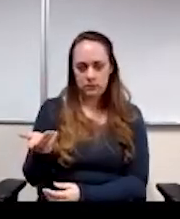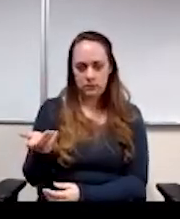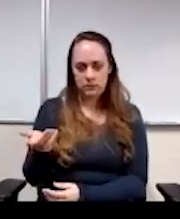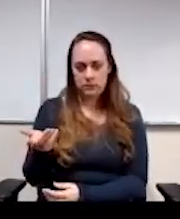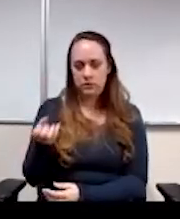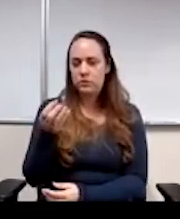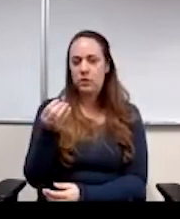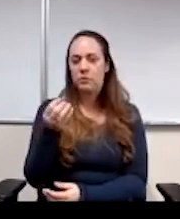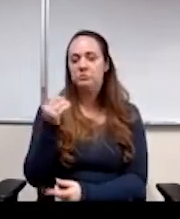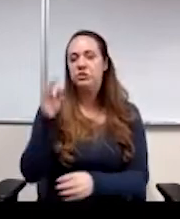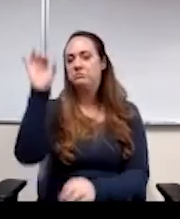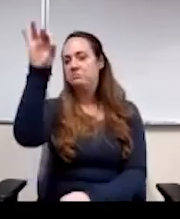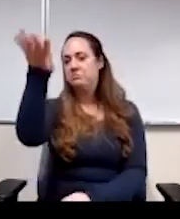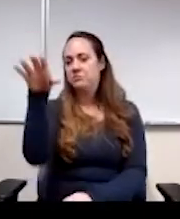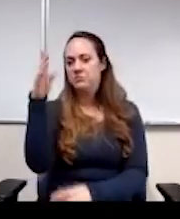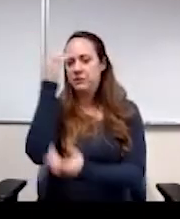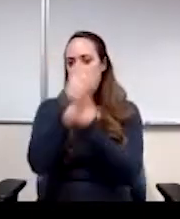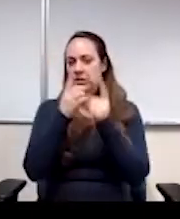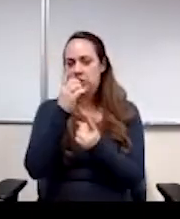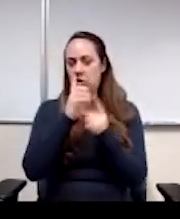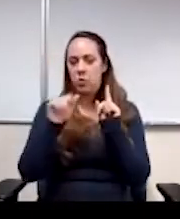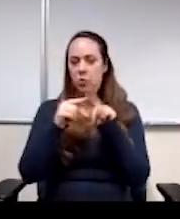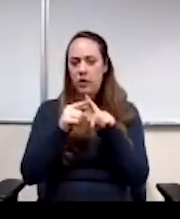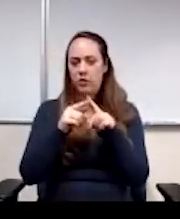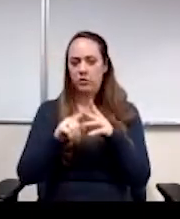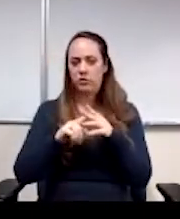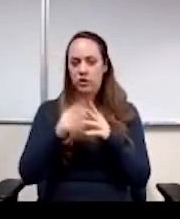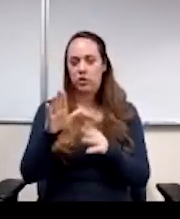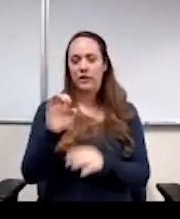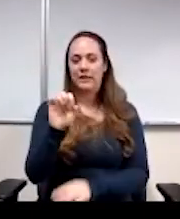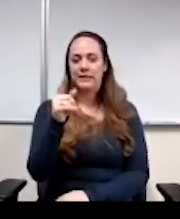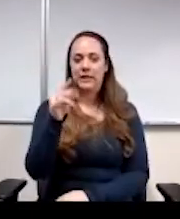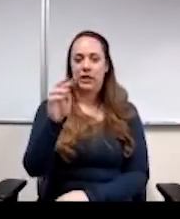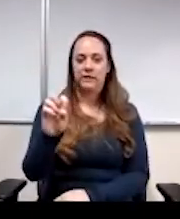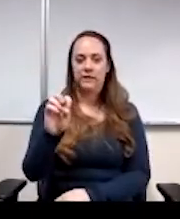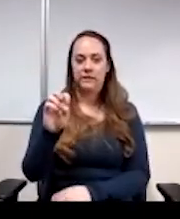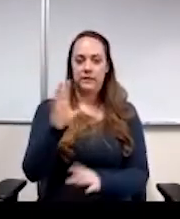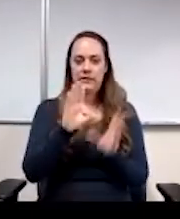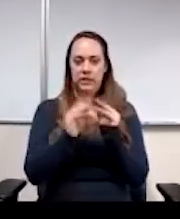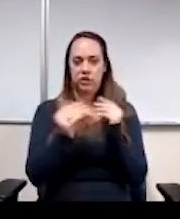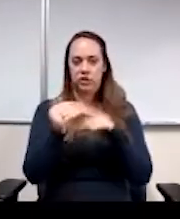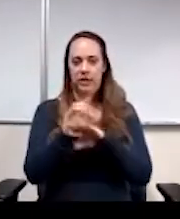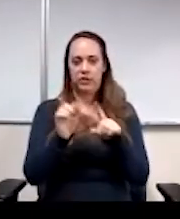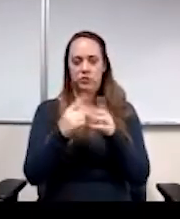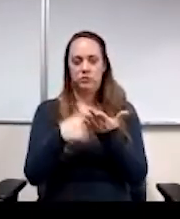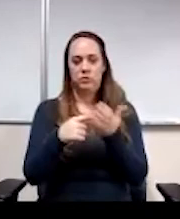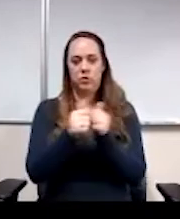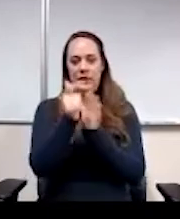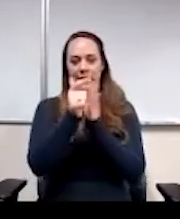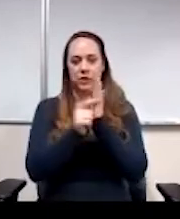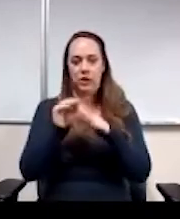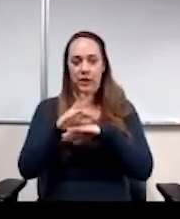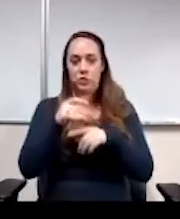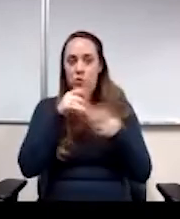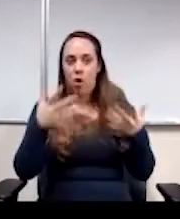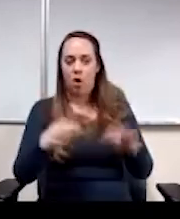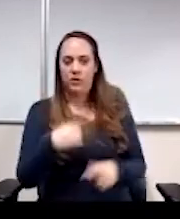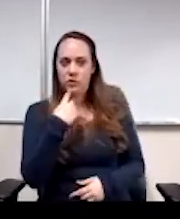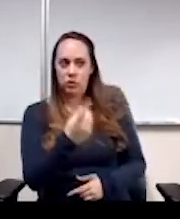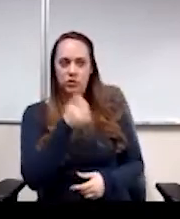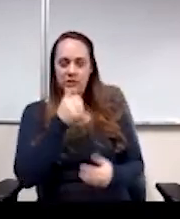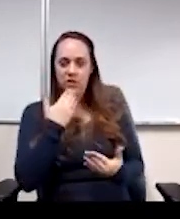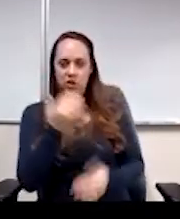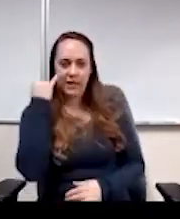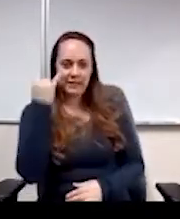So I would just consider that like as you're going into your executive session tonight to talk with legal counsel, who has already suggested that this wouldn't be a good idea,